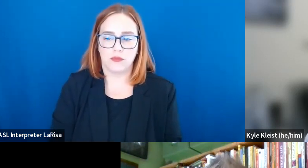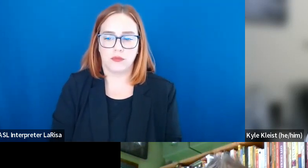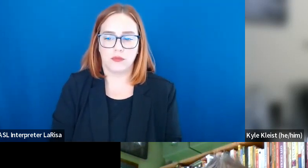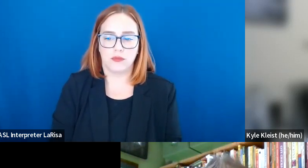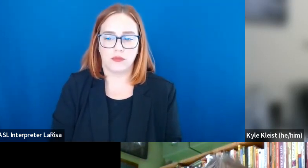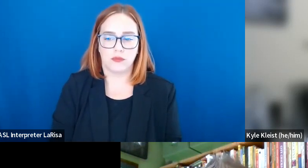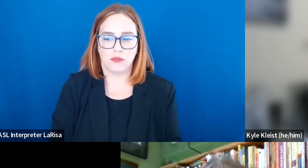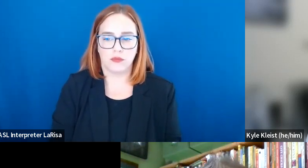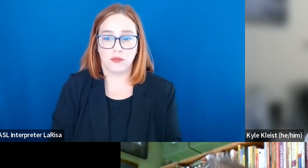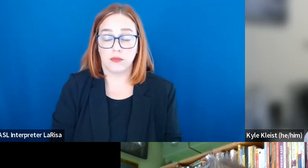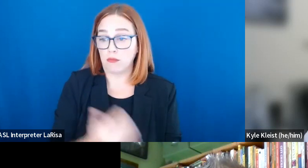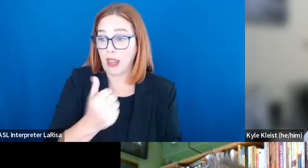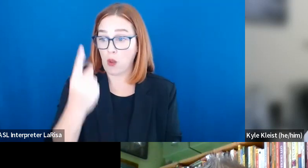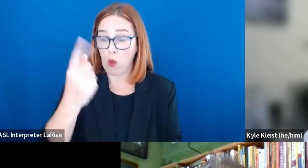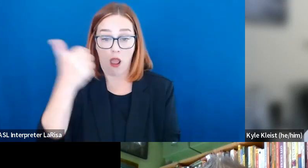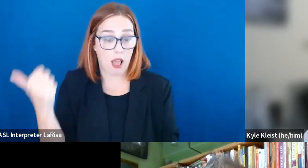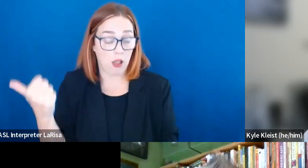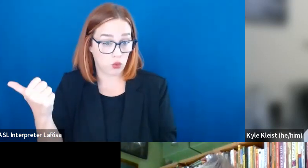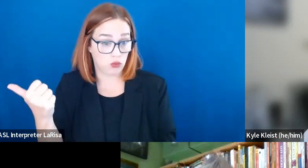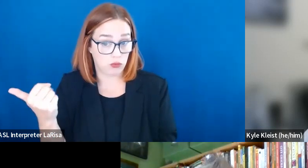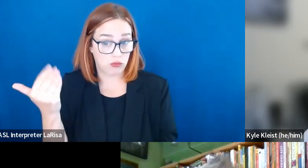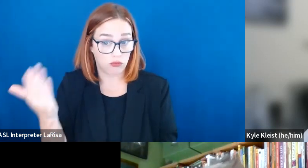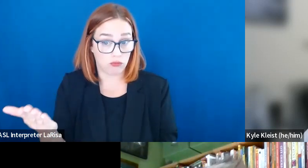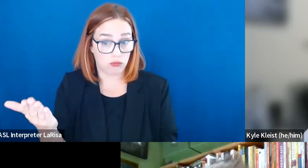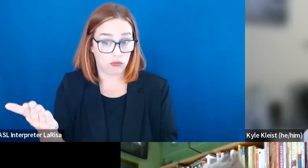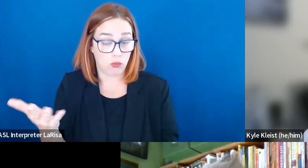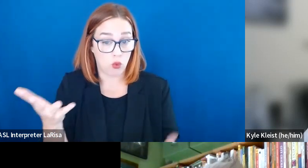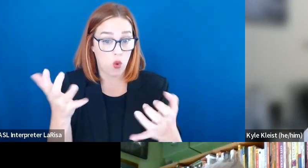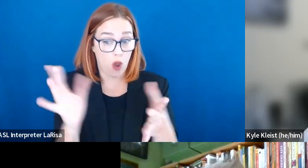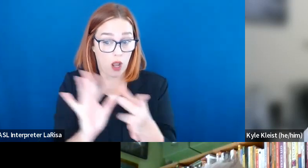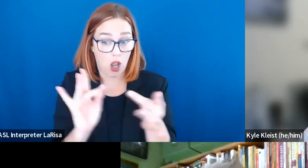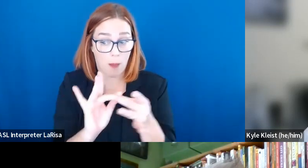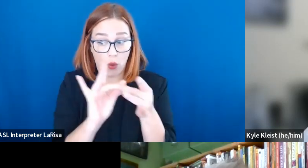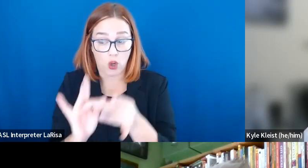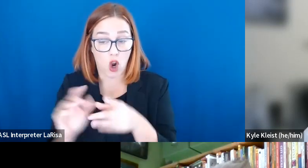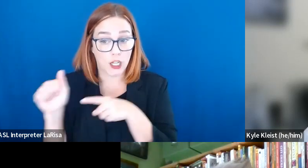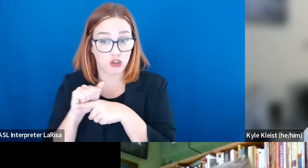Anybody else want to say anything about training?